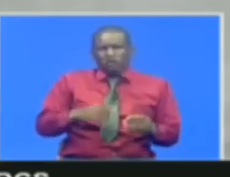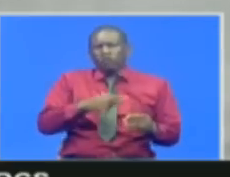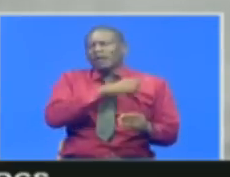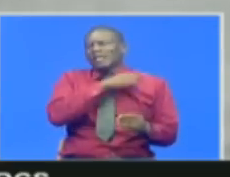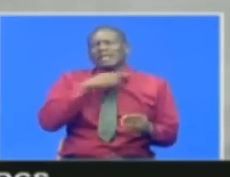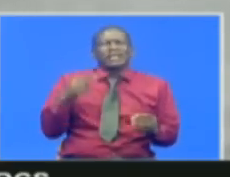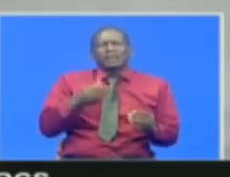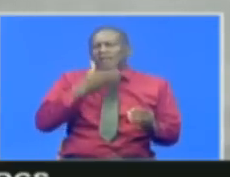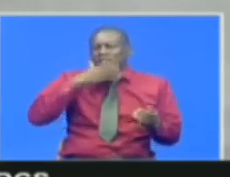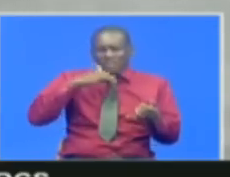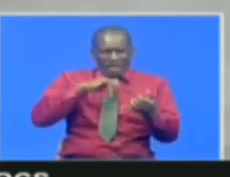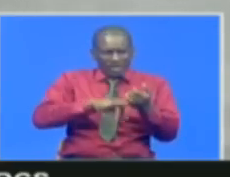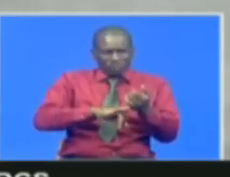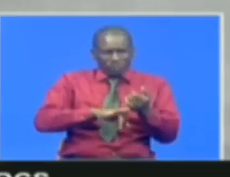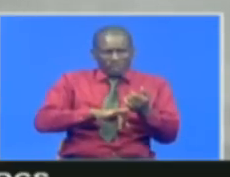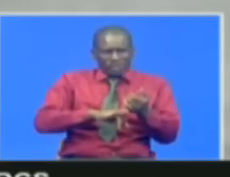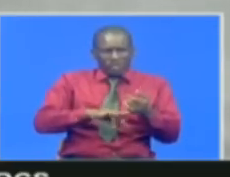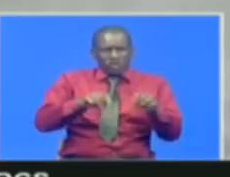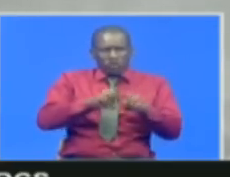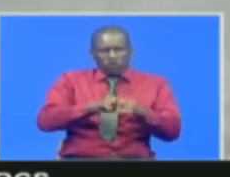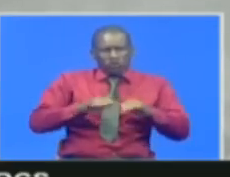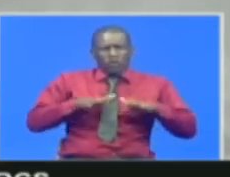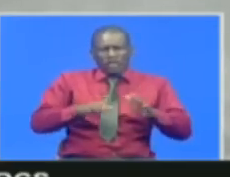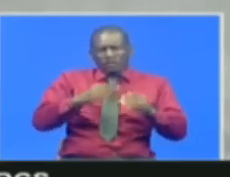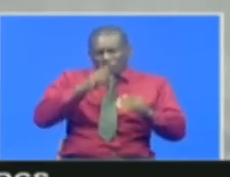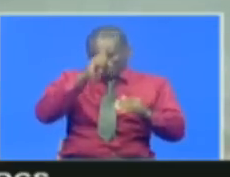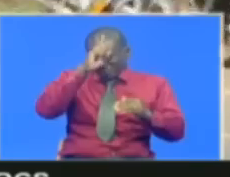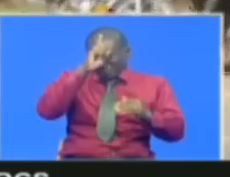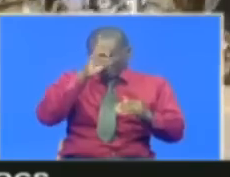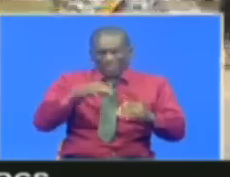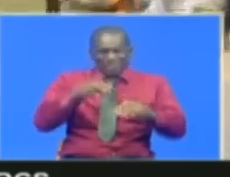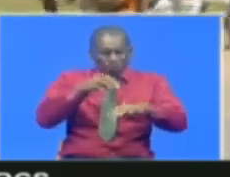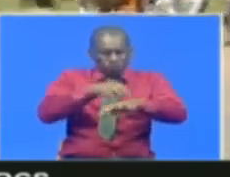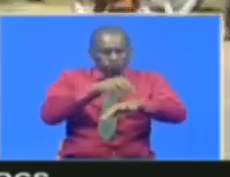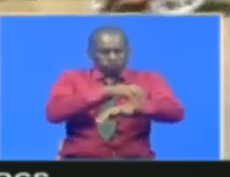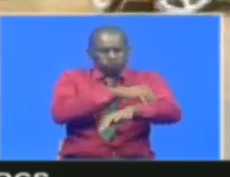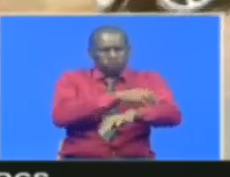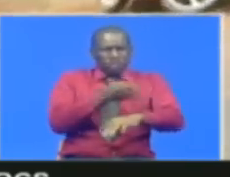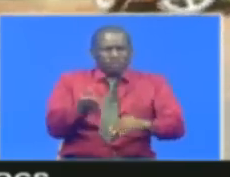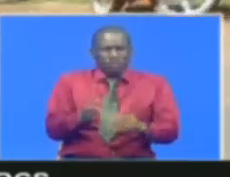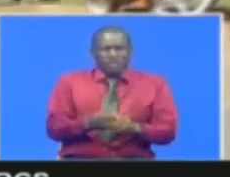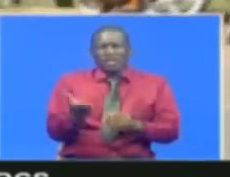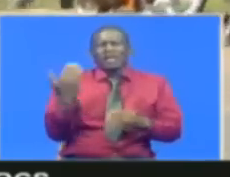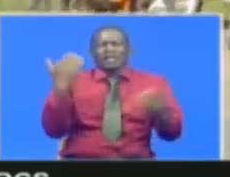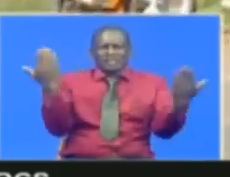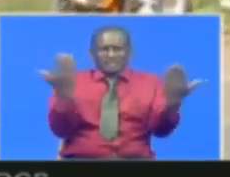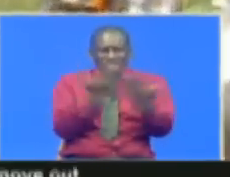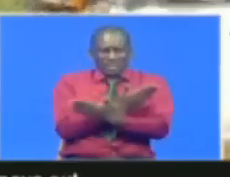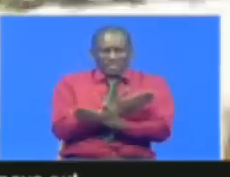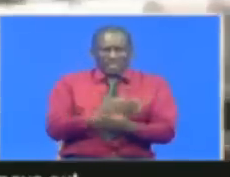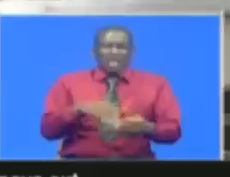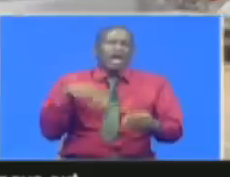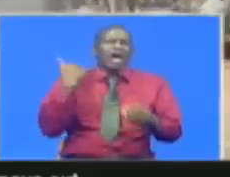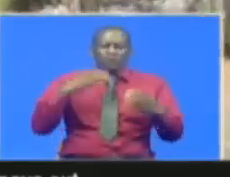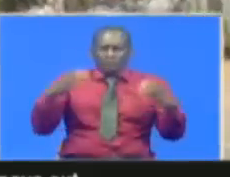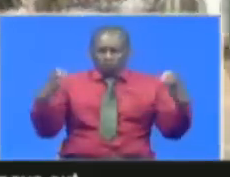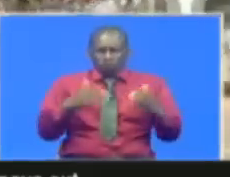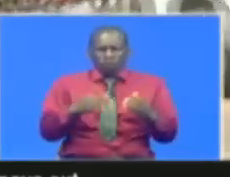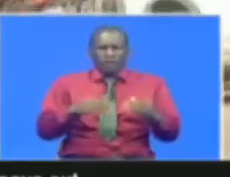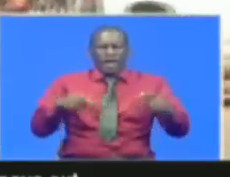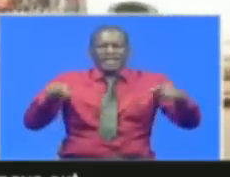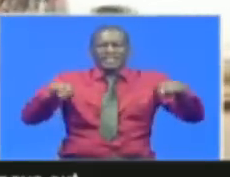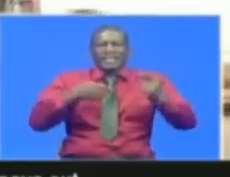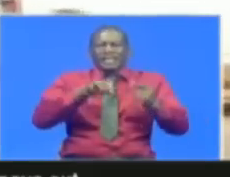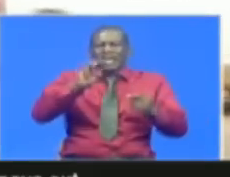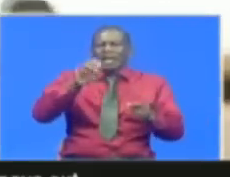husband, Stephen Rapachi, was left with serious machete wounds. Just last night, a gang attacked an M-Pesa agent